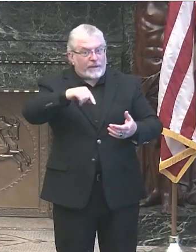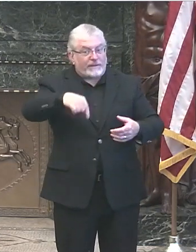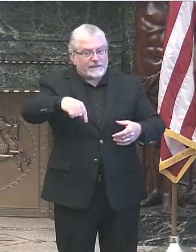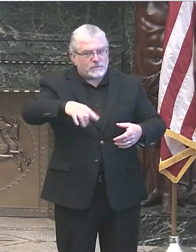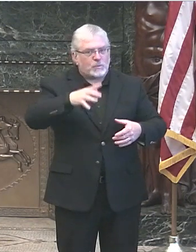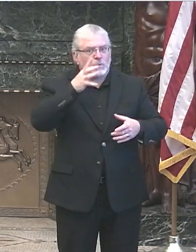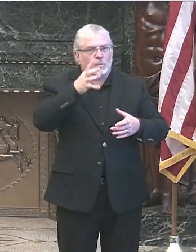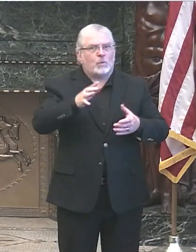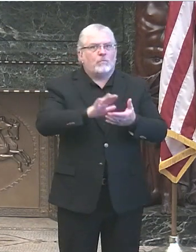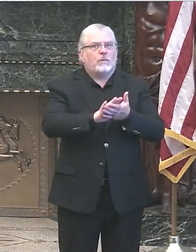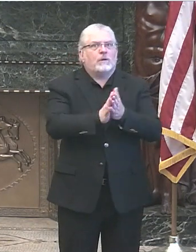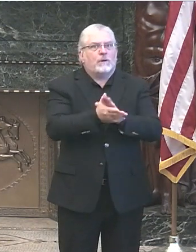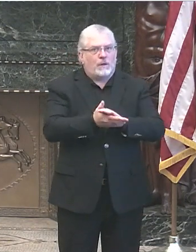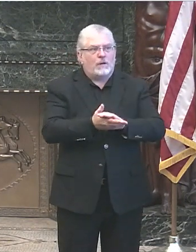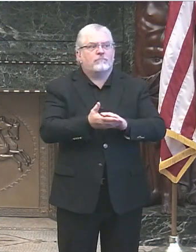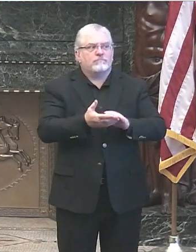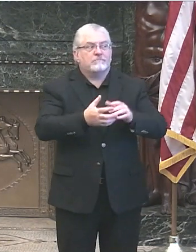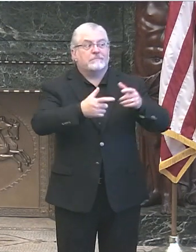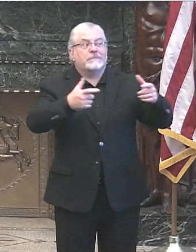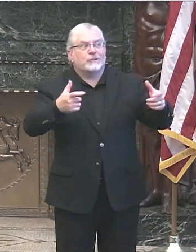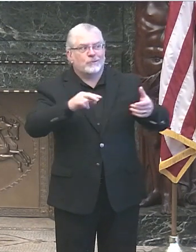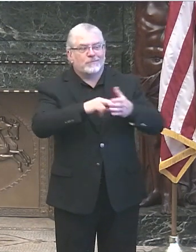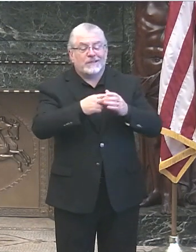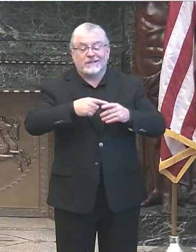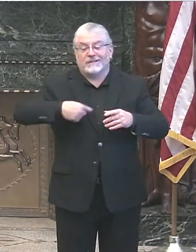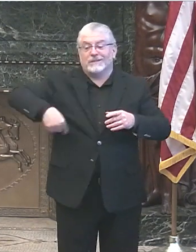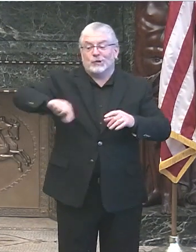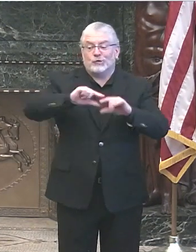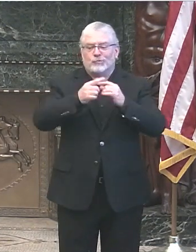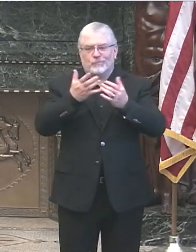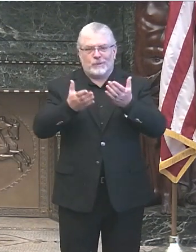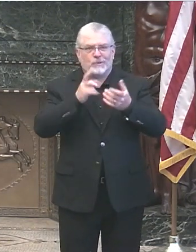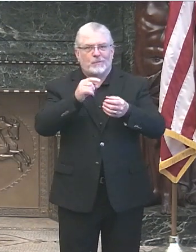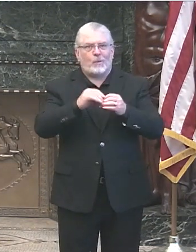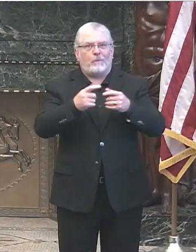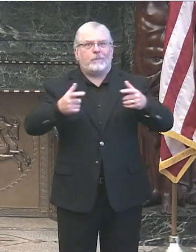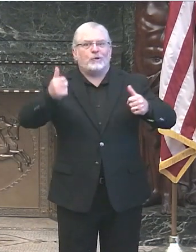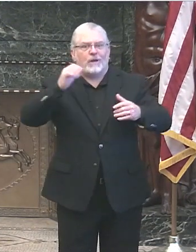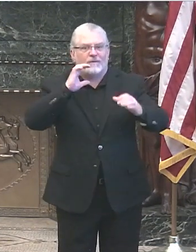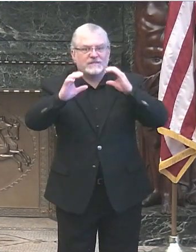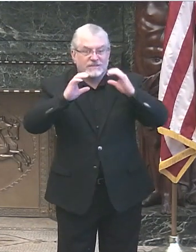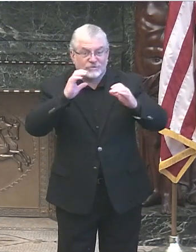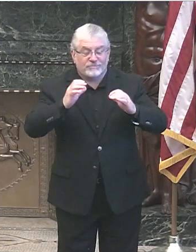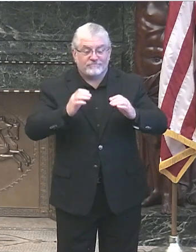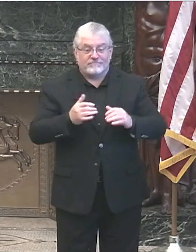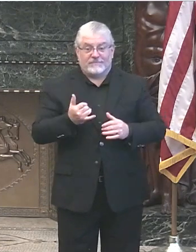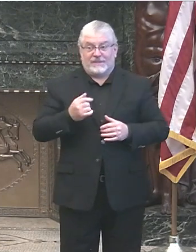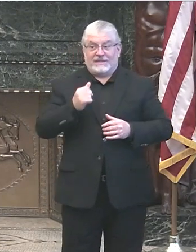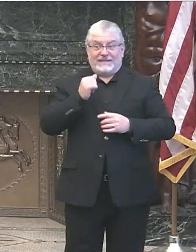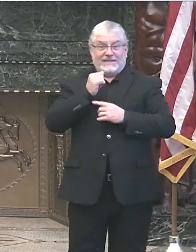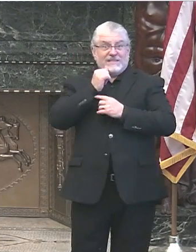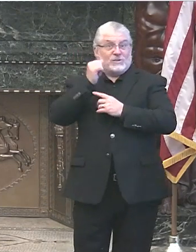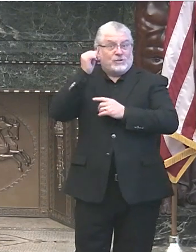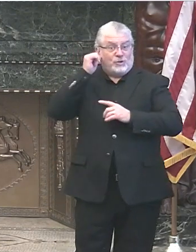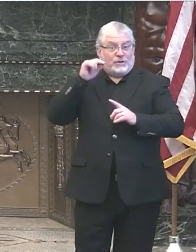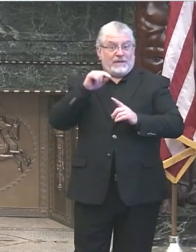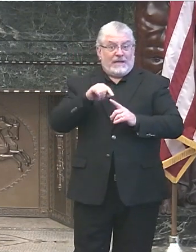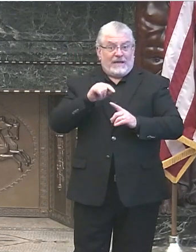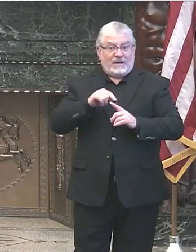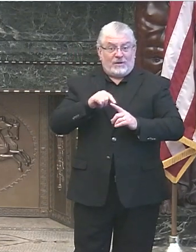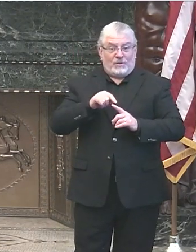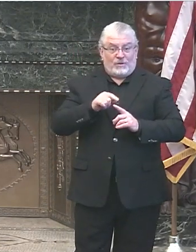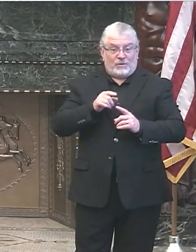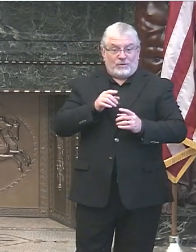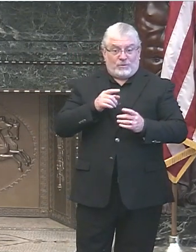of recognize the mayor's announcement yesterday that in order for us to get through this, we're also going to have to figure out how to what